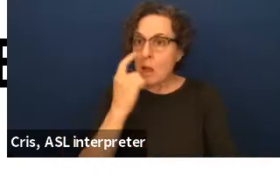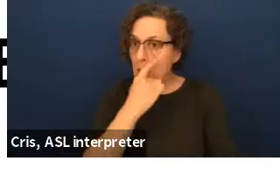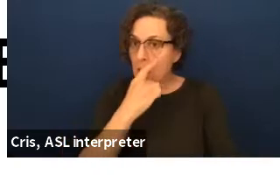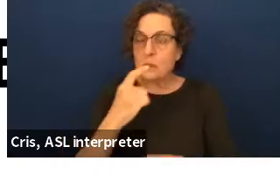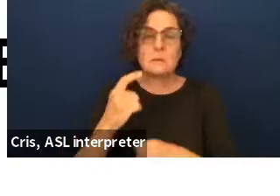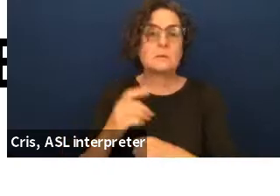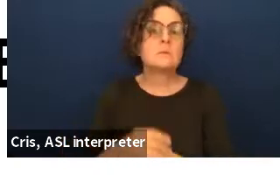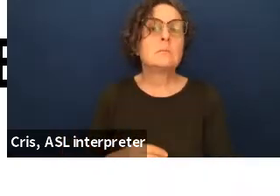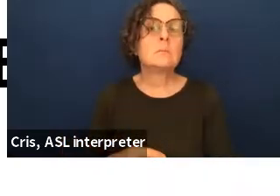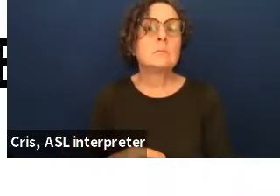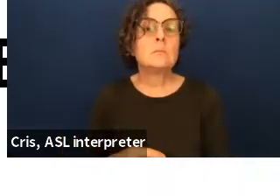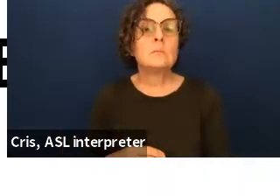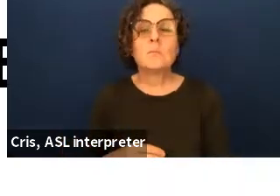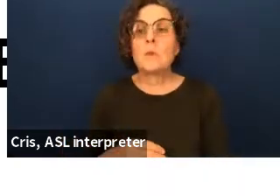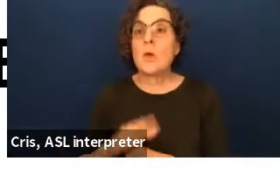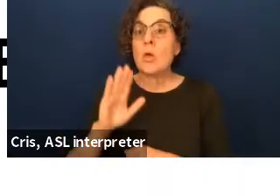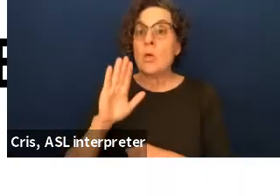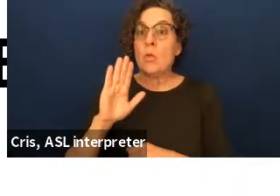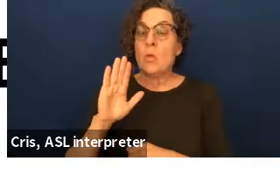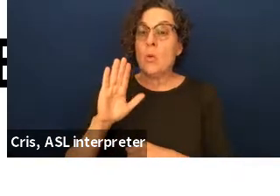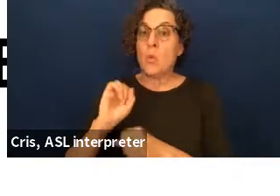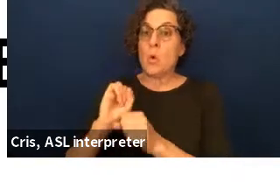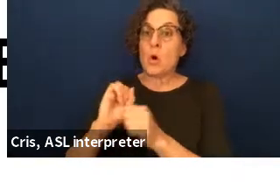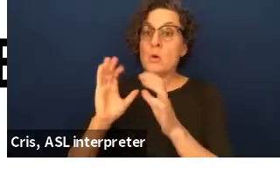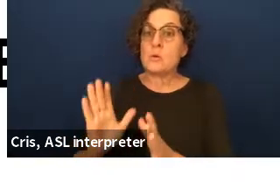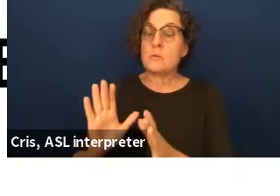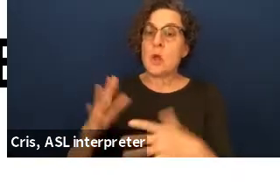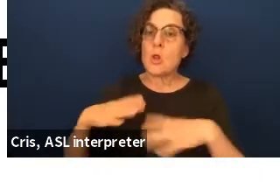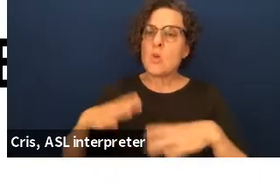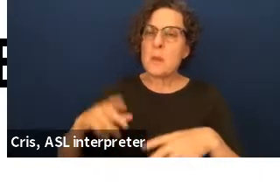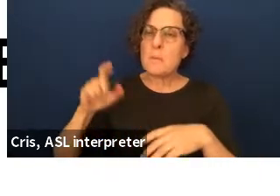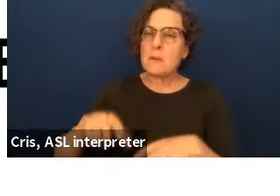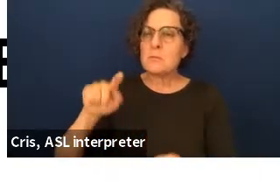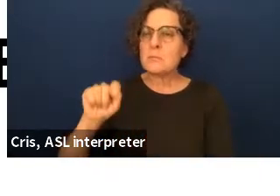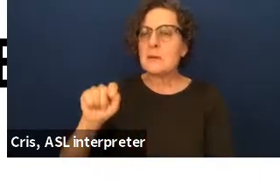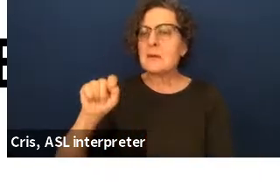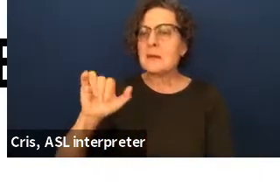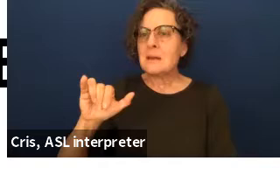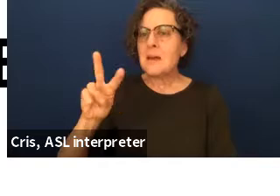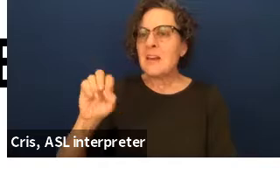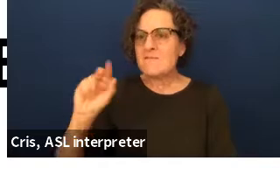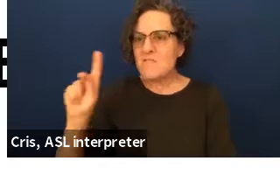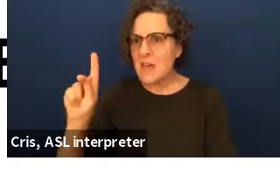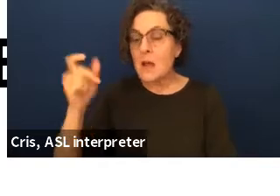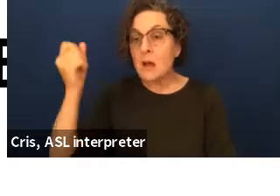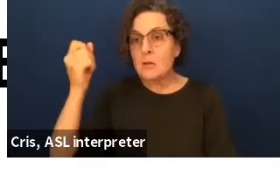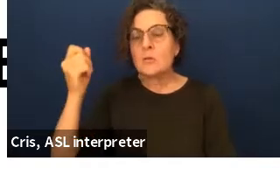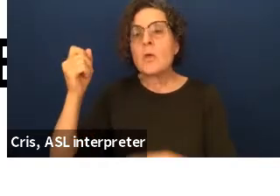So their clothing needs to be Tyvek or disposable clothing that they